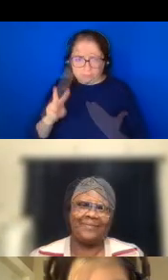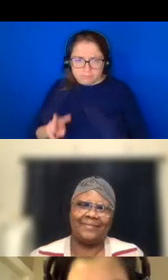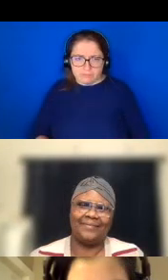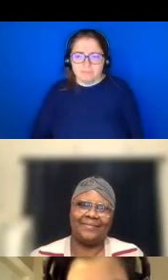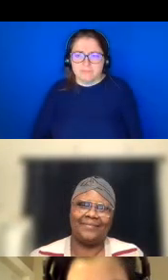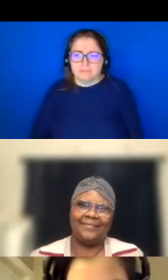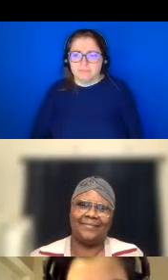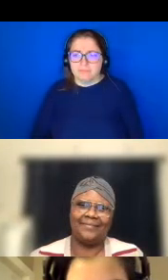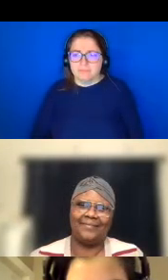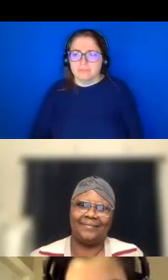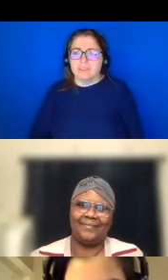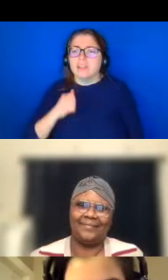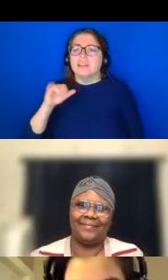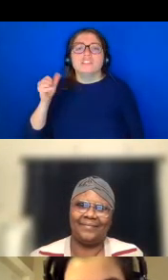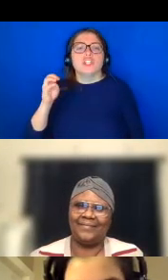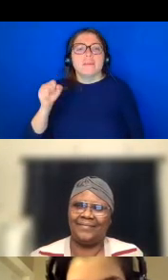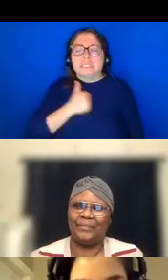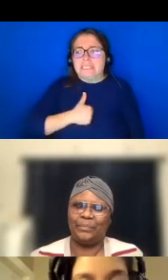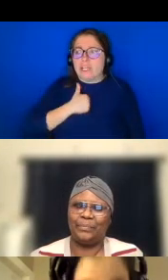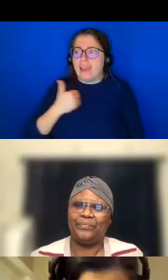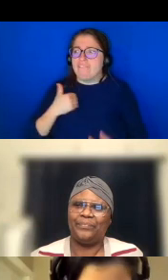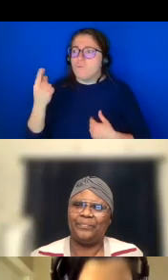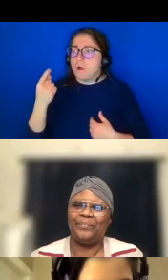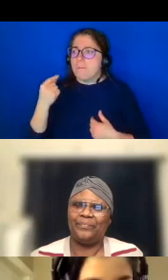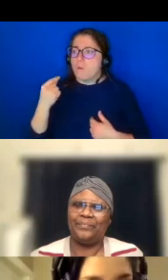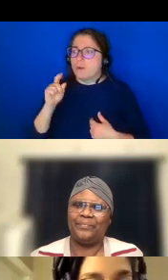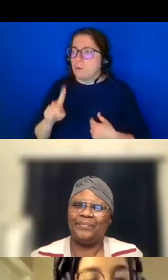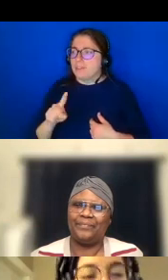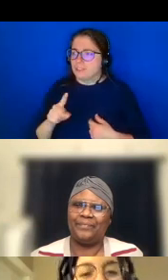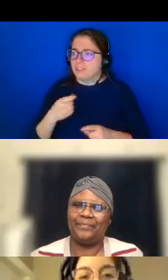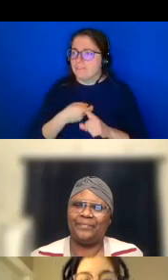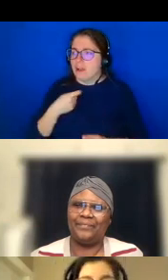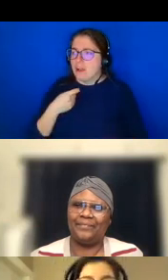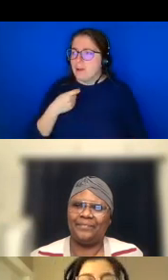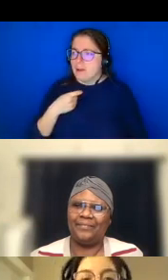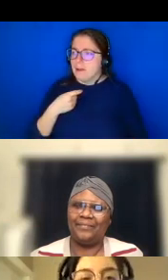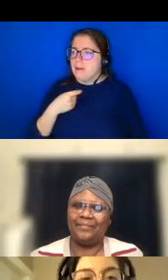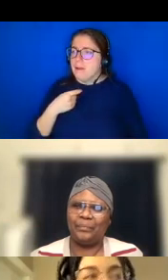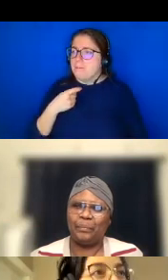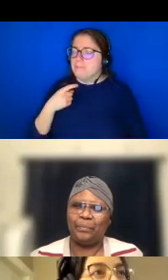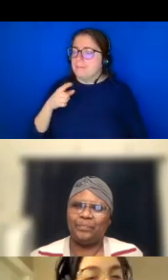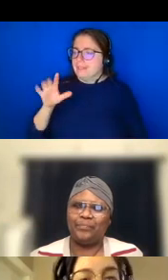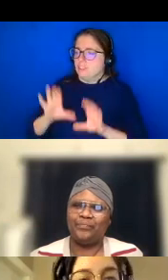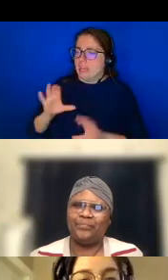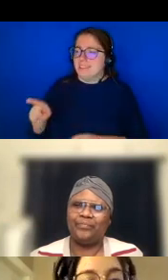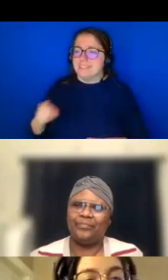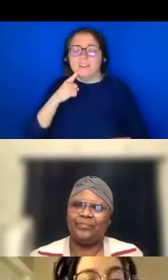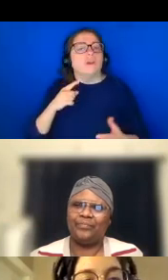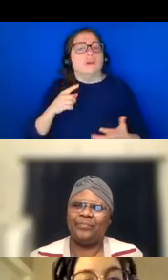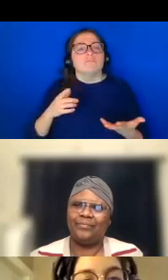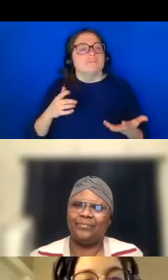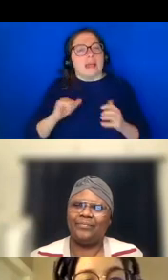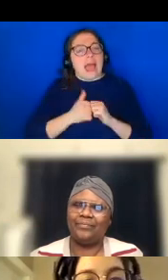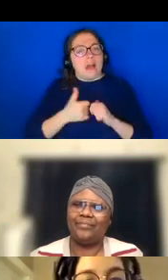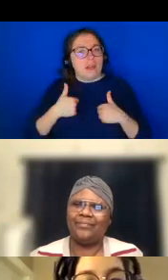Oh, sorry, we have one last question from the chat, which is, what are some steps I can take to prepare